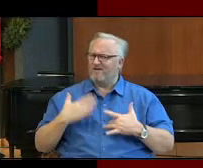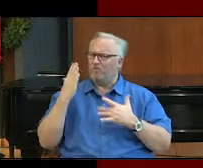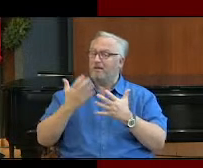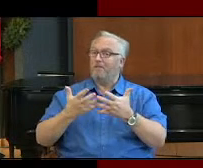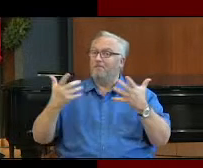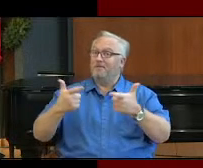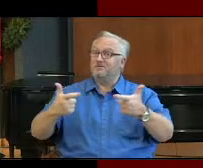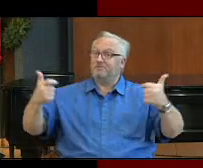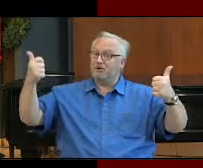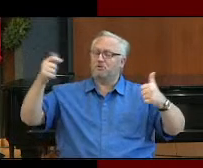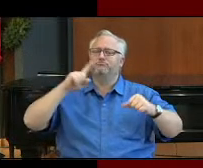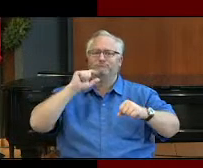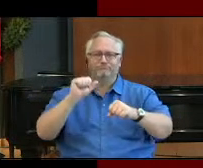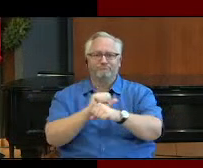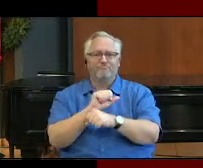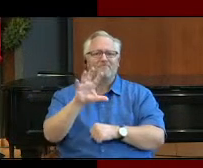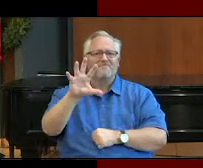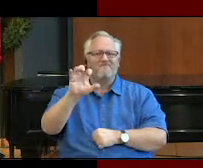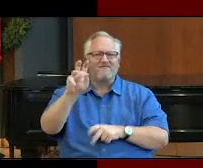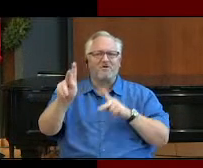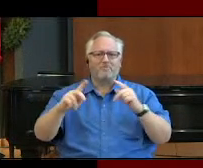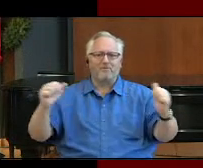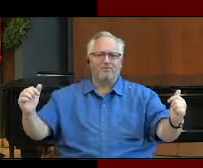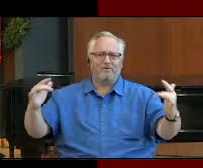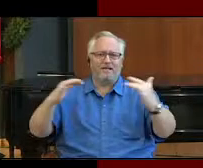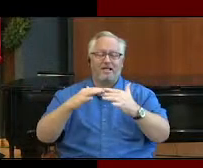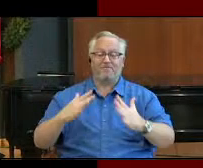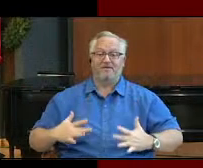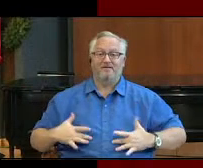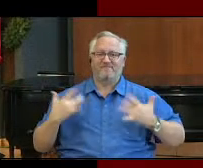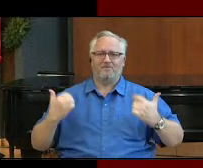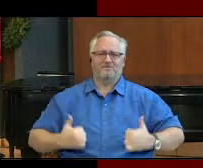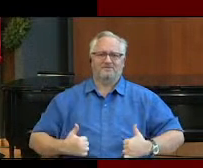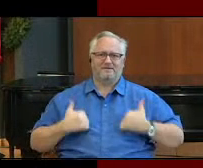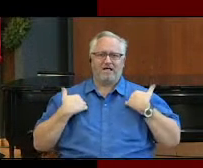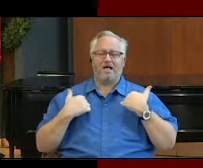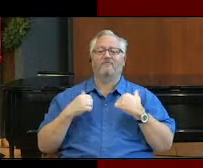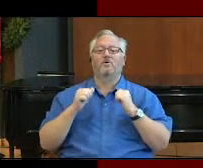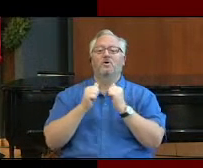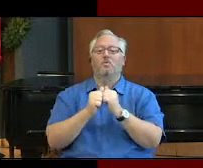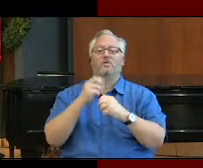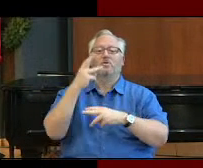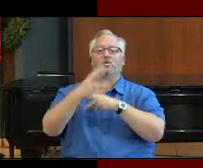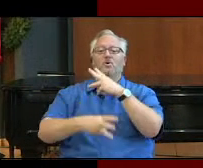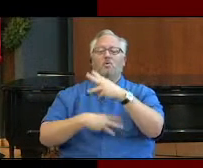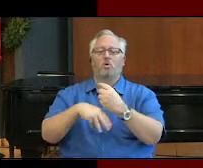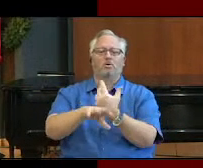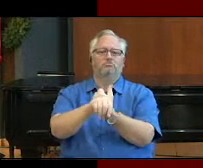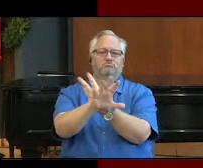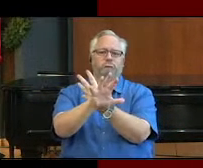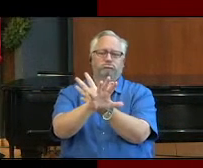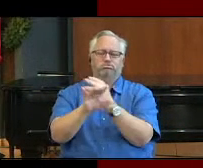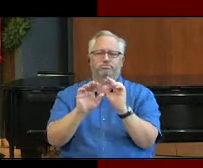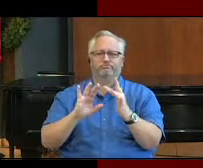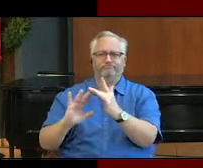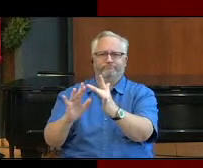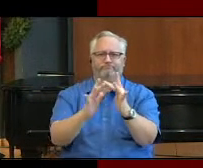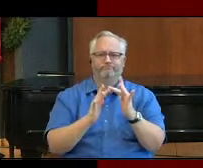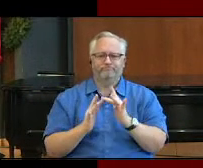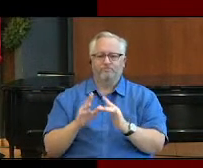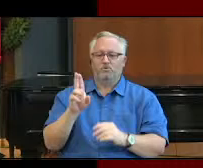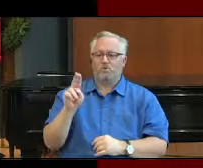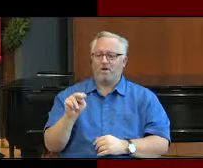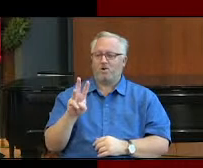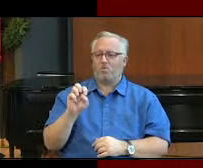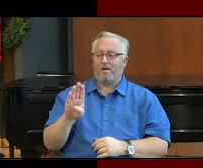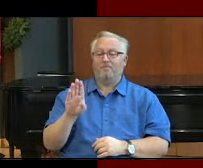was. 500 people were in the audience. The event was live webcast worldwide on UN Web TV, and you can still